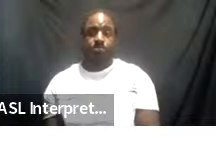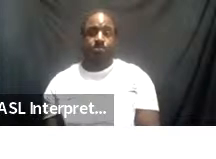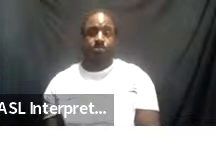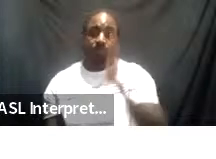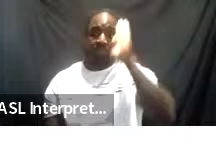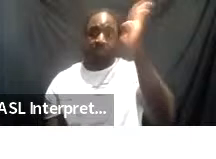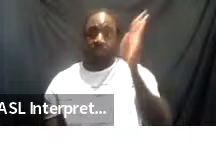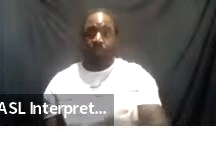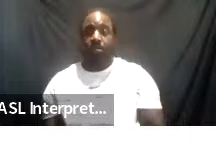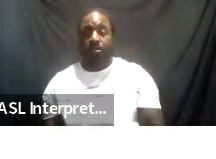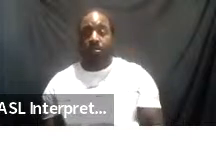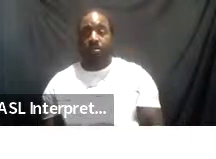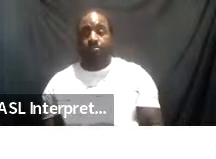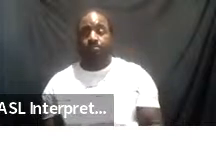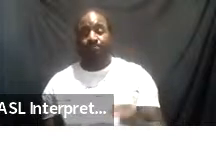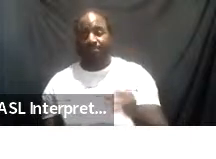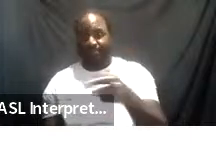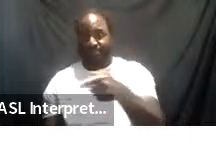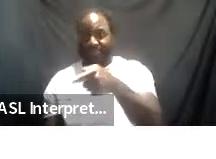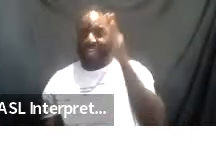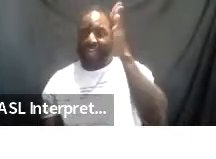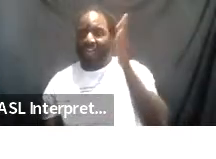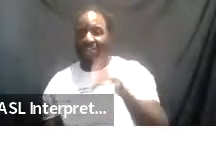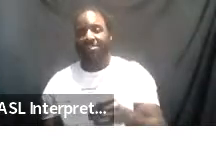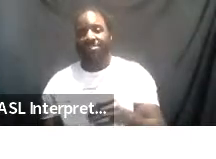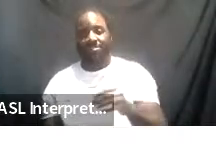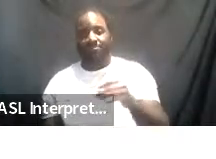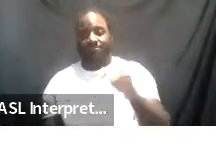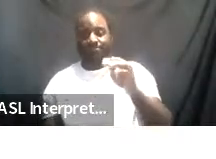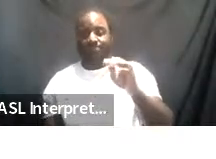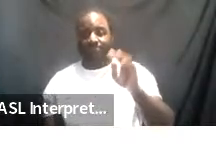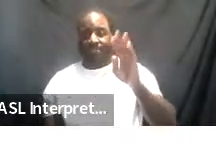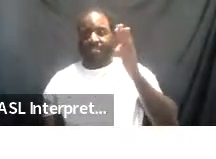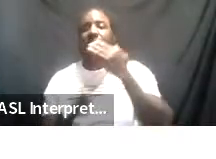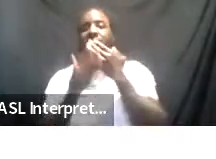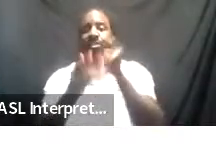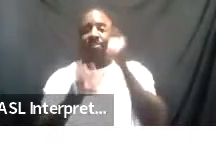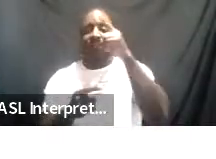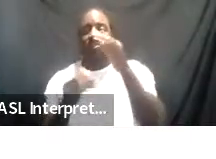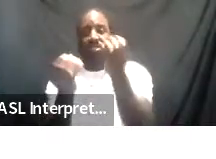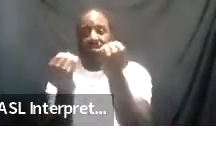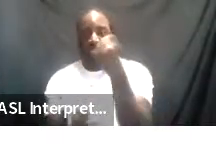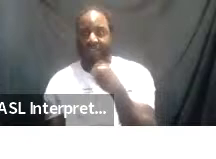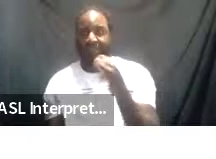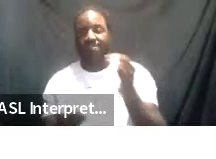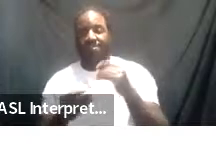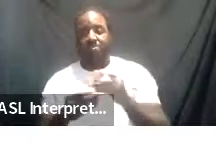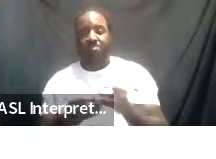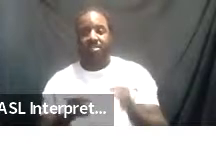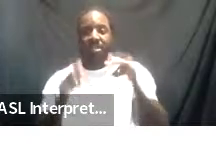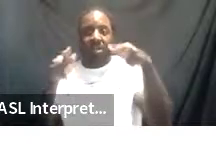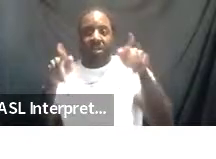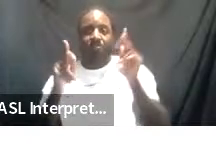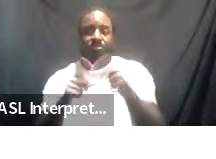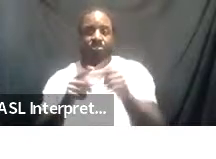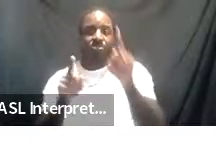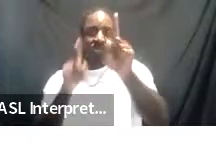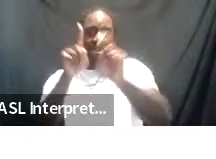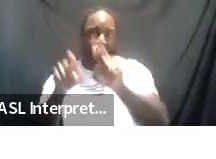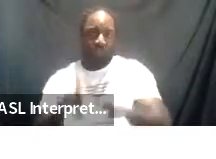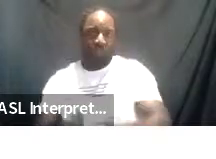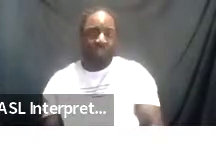Hello. Hi, Eva. How are you? Very good. How are you? Thank you for giving me opportunity to ask a